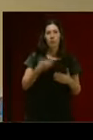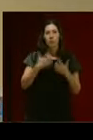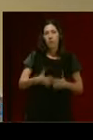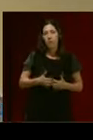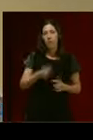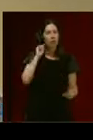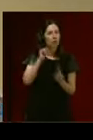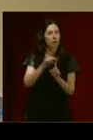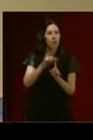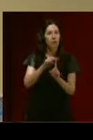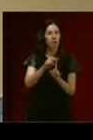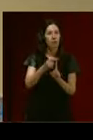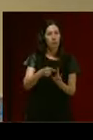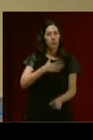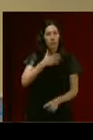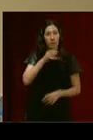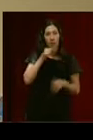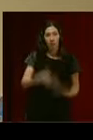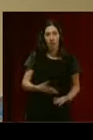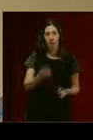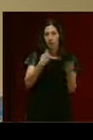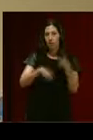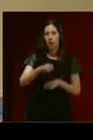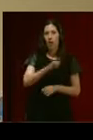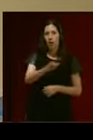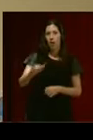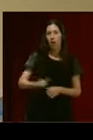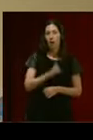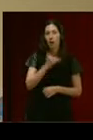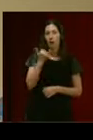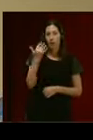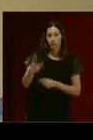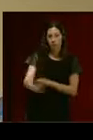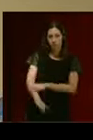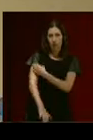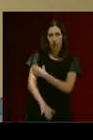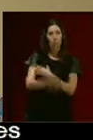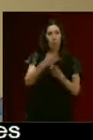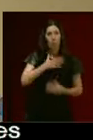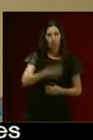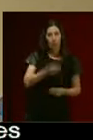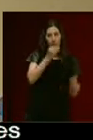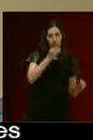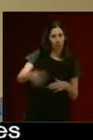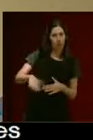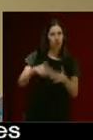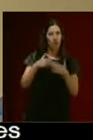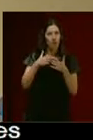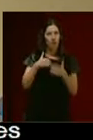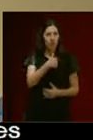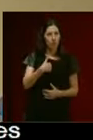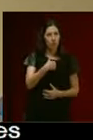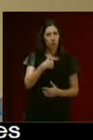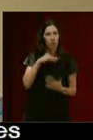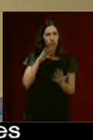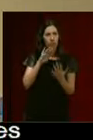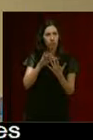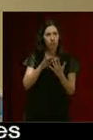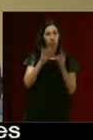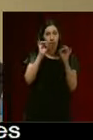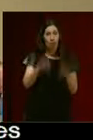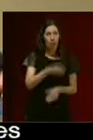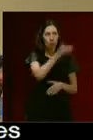new mechanical arms prototypes. No, at all. Because there are arms in the market